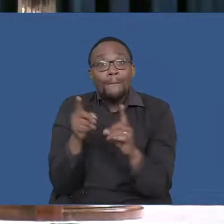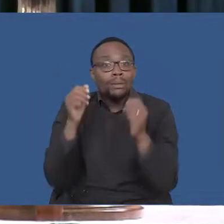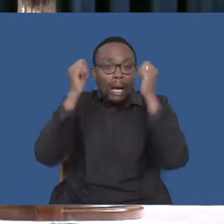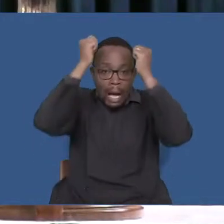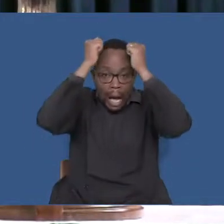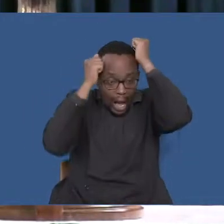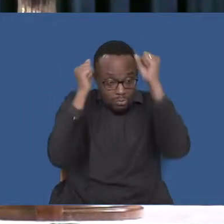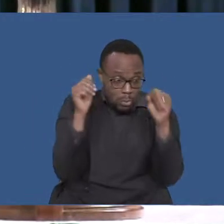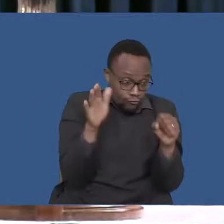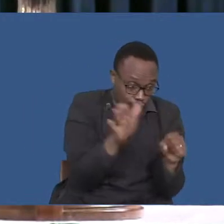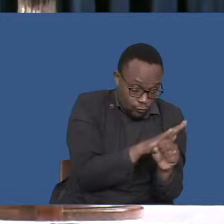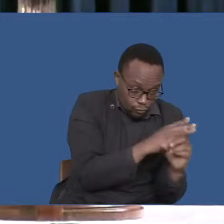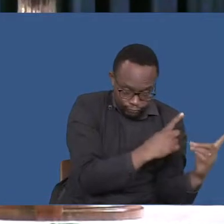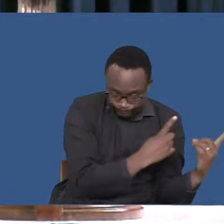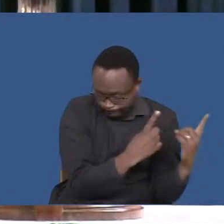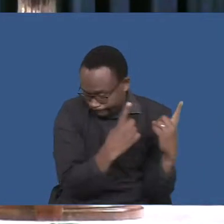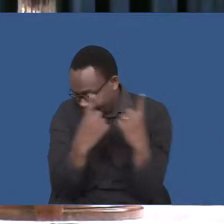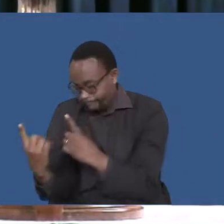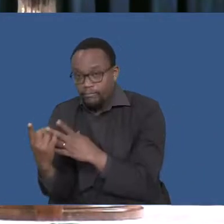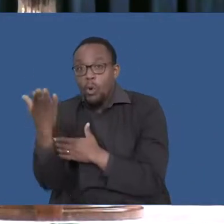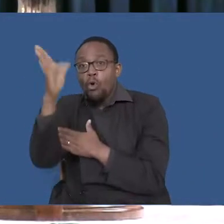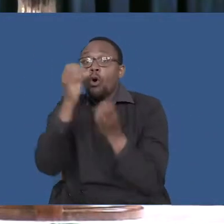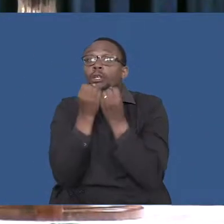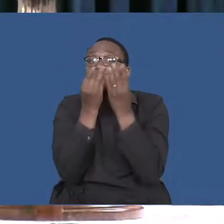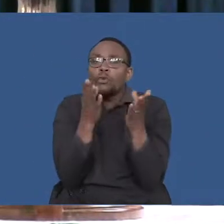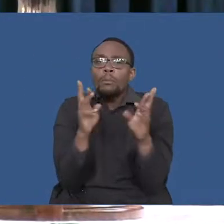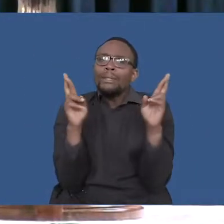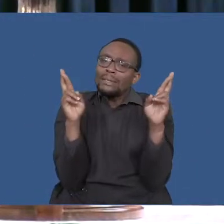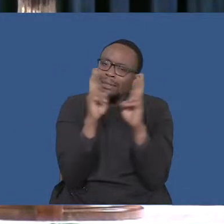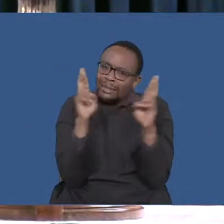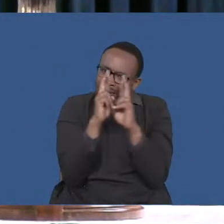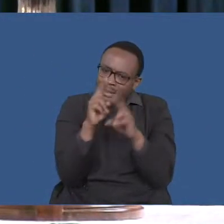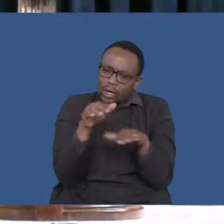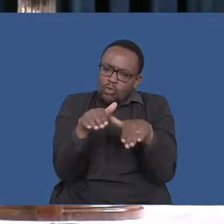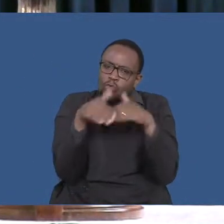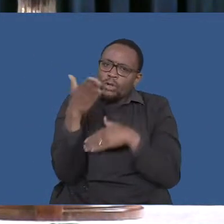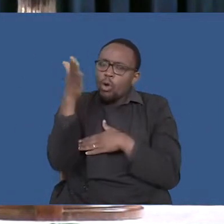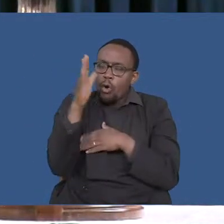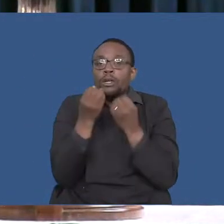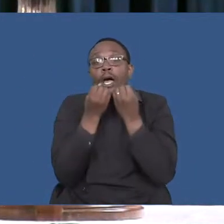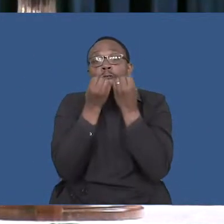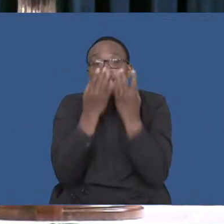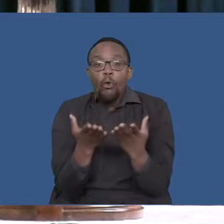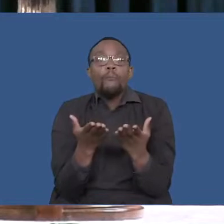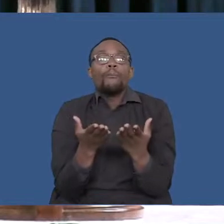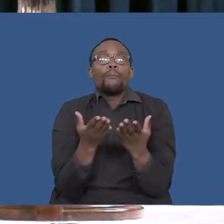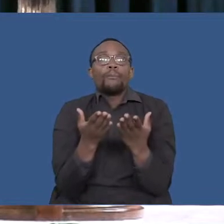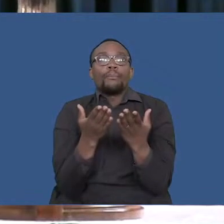them. God gives them instruction. They were ready to wait on God, and God gives instructions.